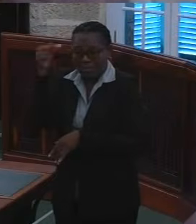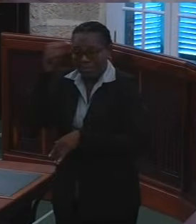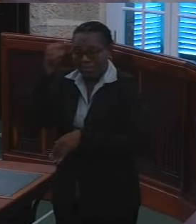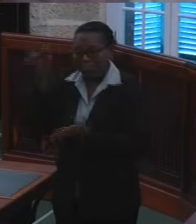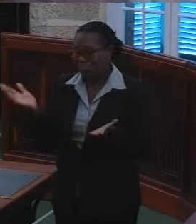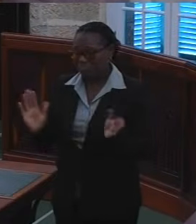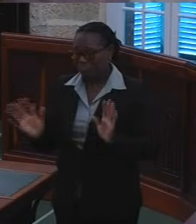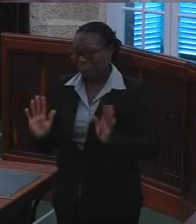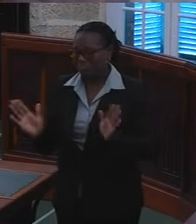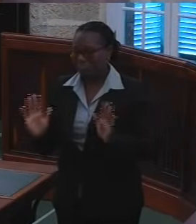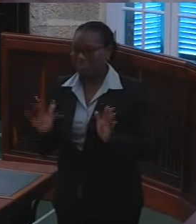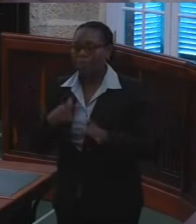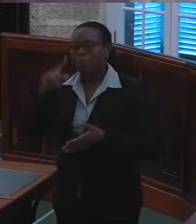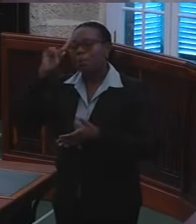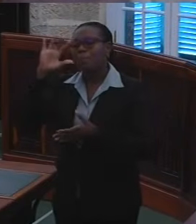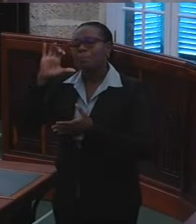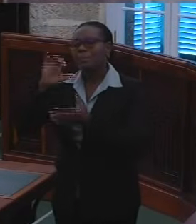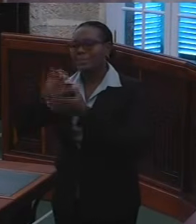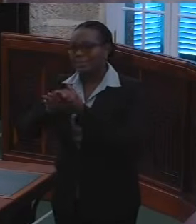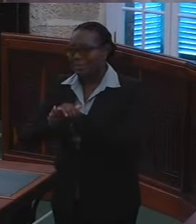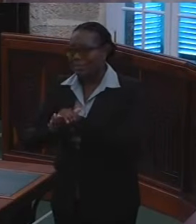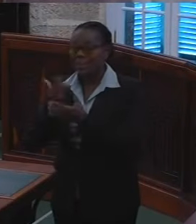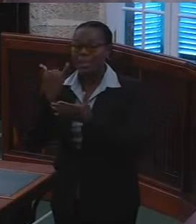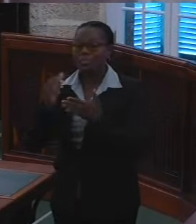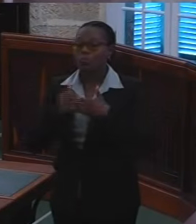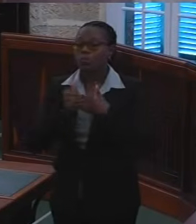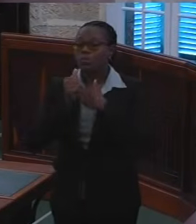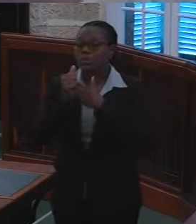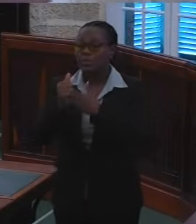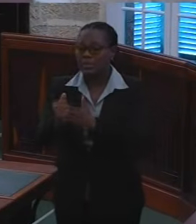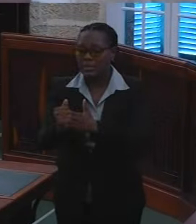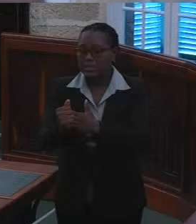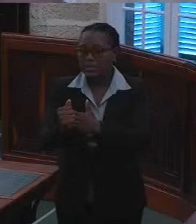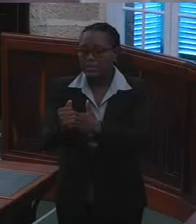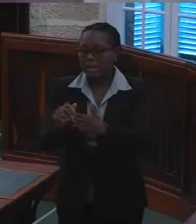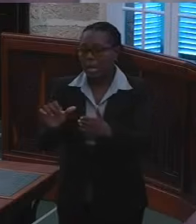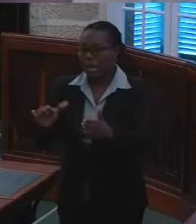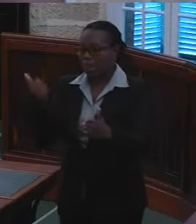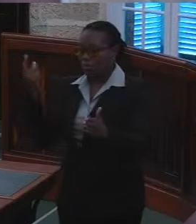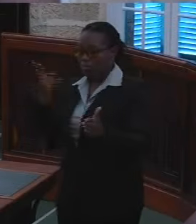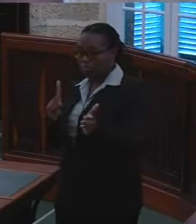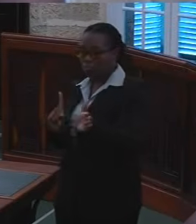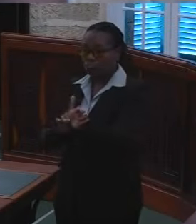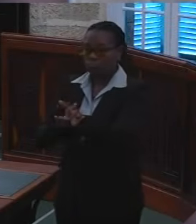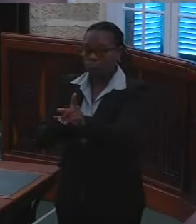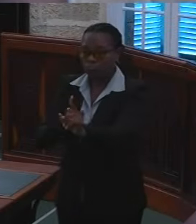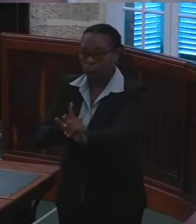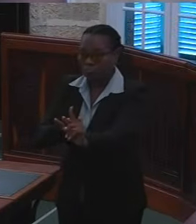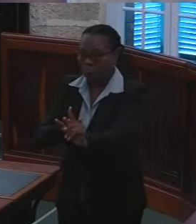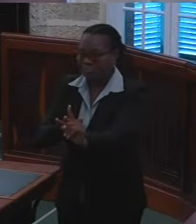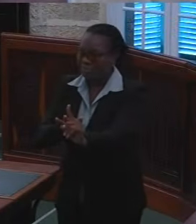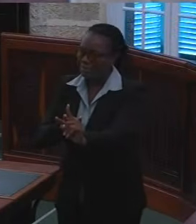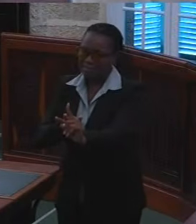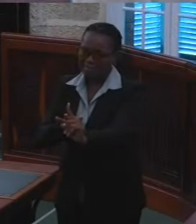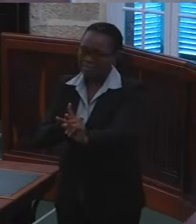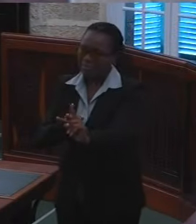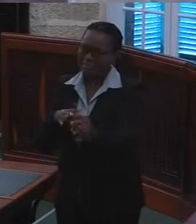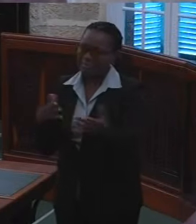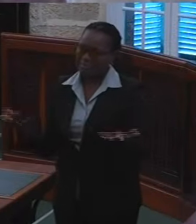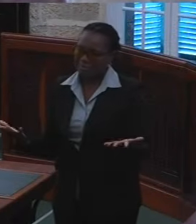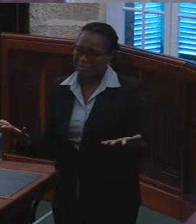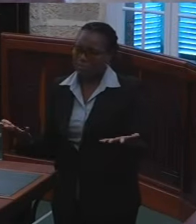that sometimes if you don't lead, no one follows, unfortunately. All day that we would like persons to walk at our